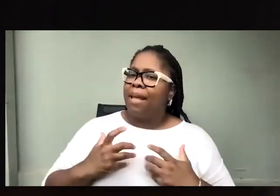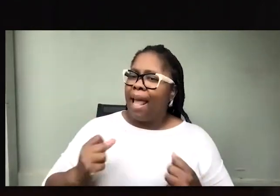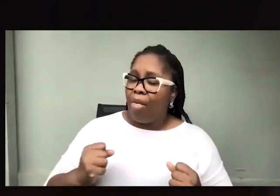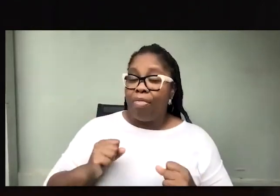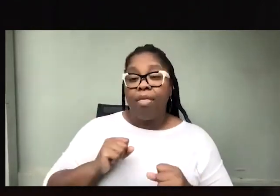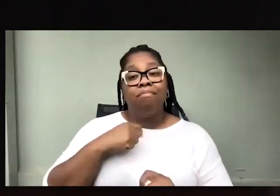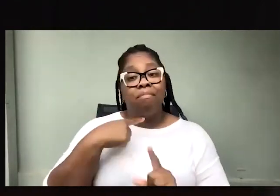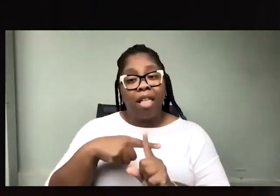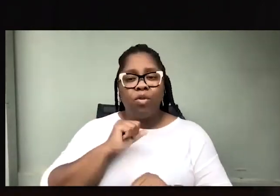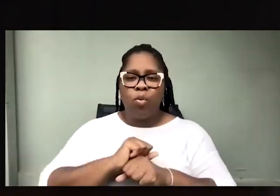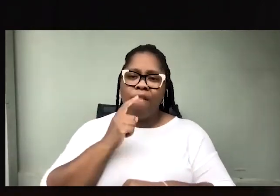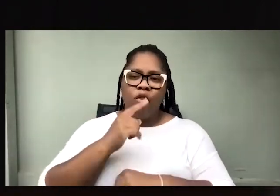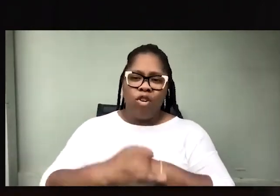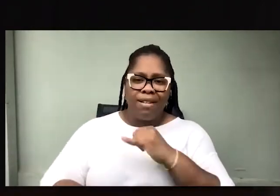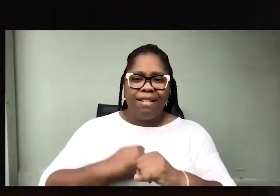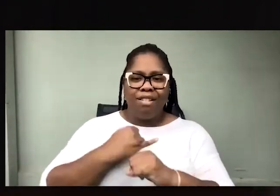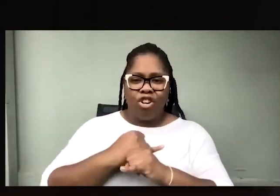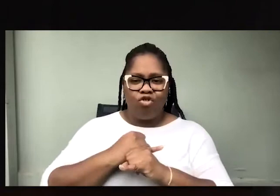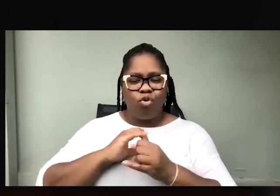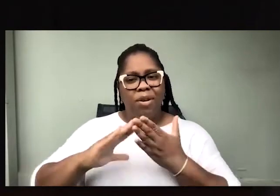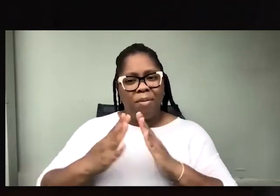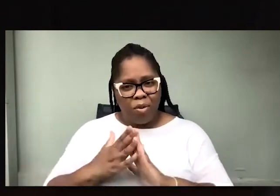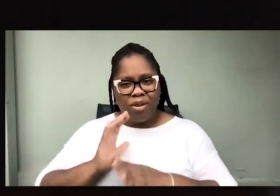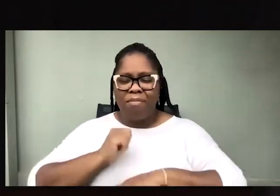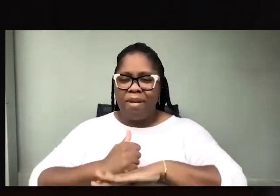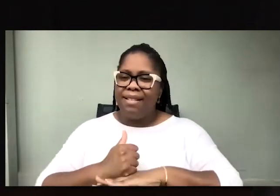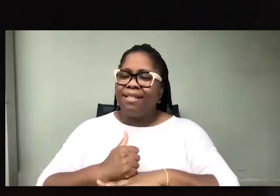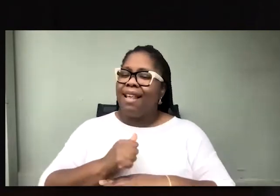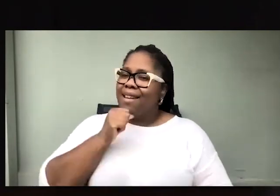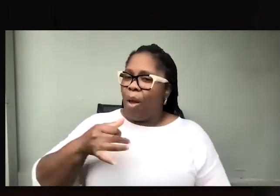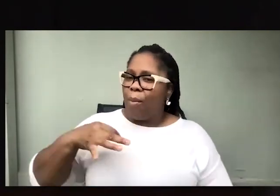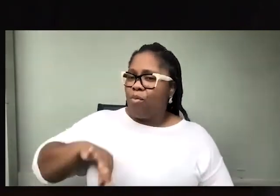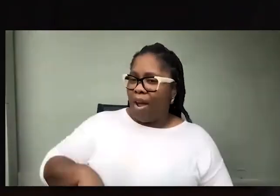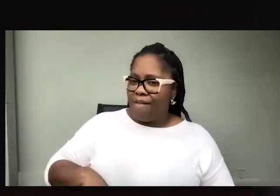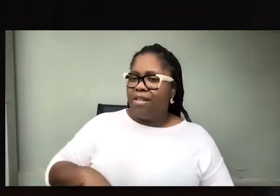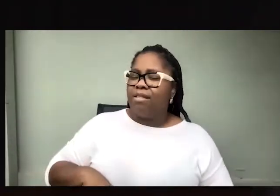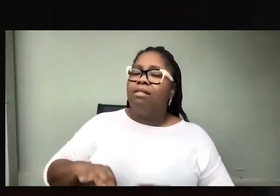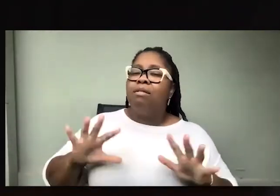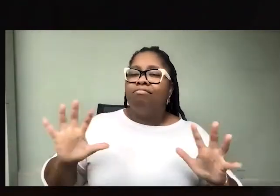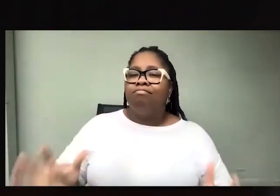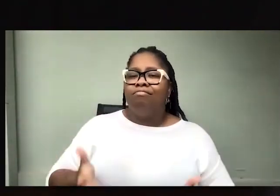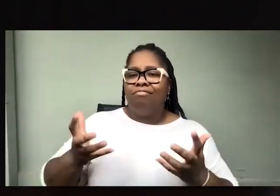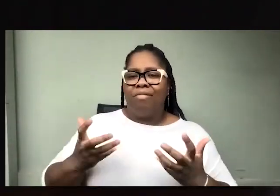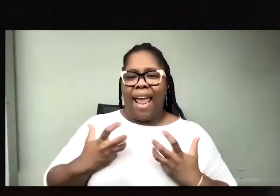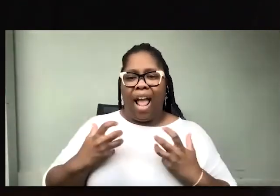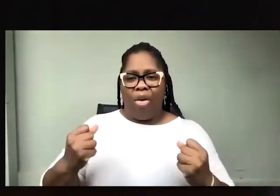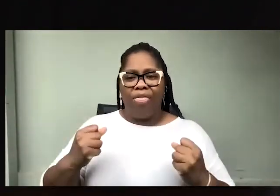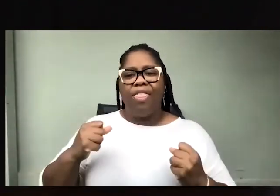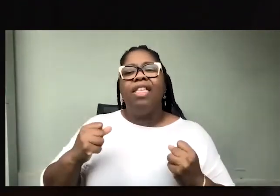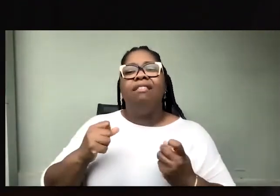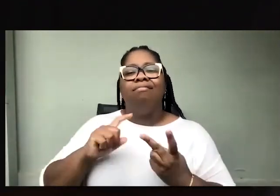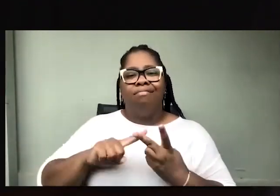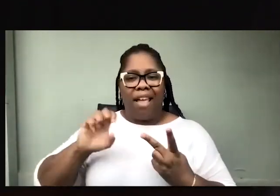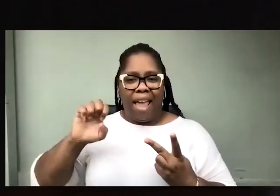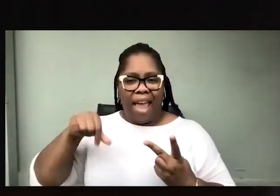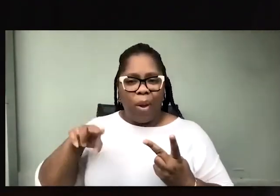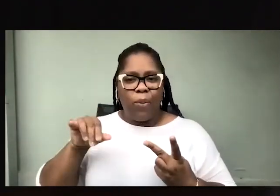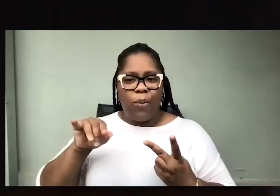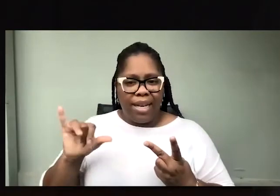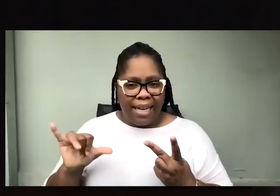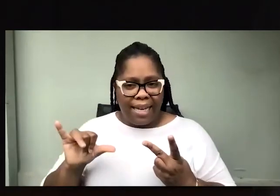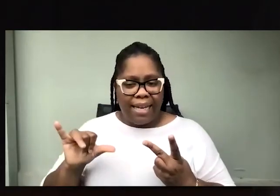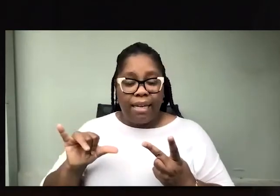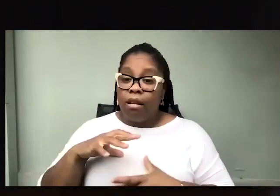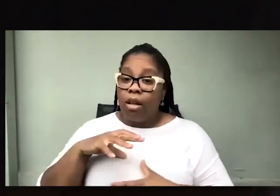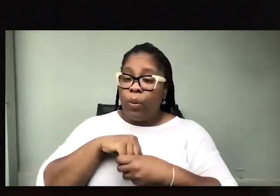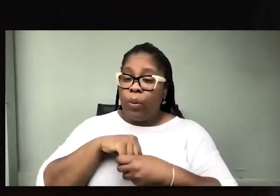international, community-based, and healthcare nonprofits promoting health and equity, including the planning